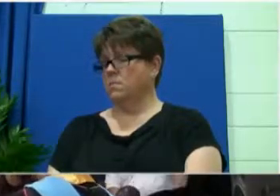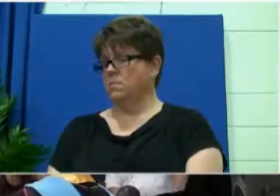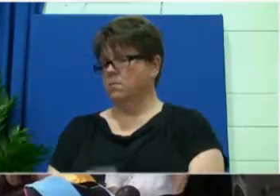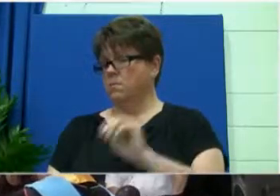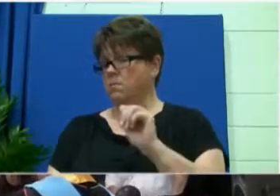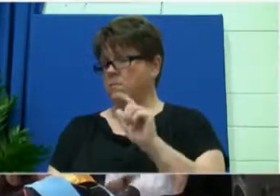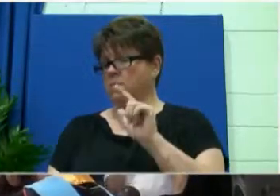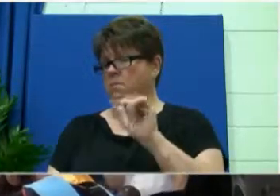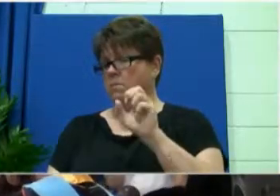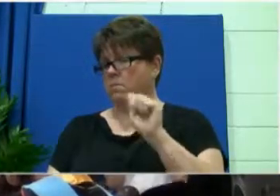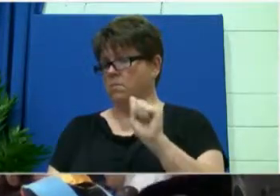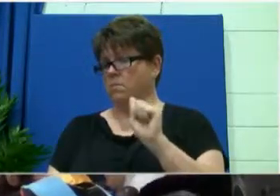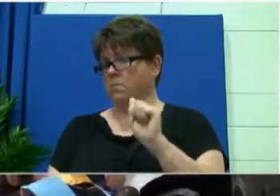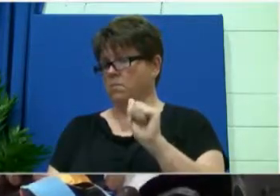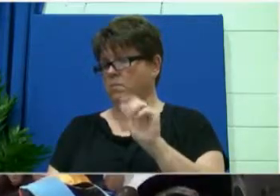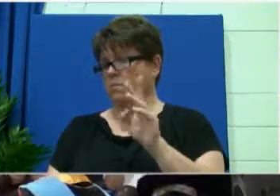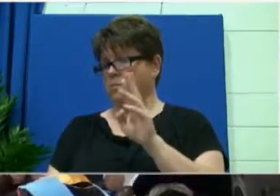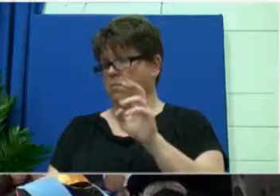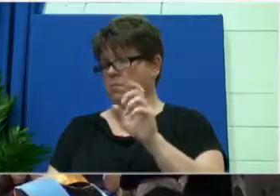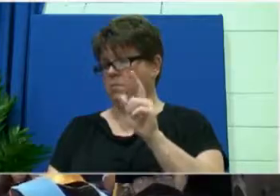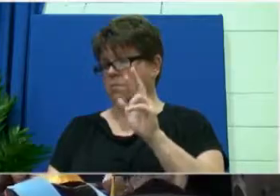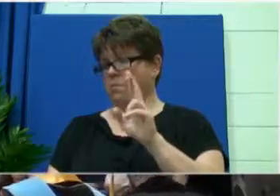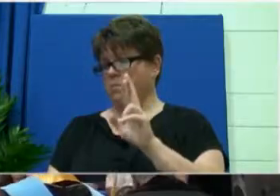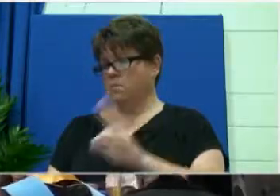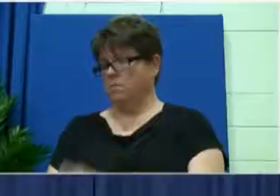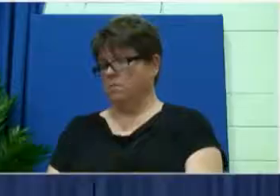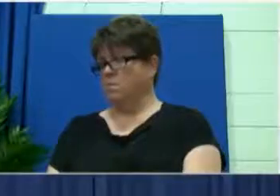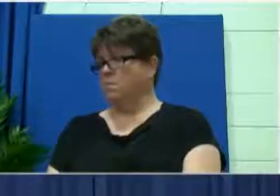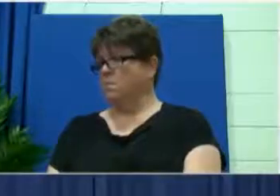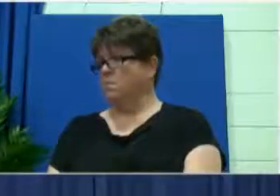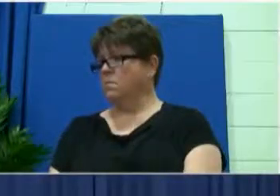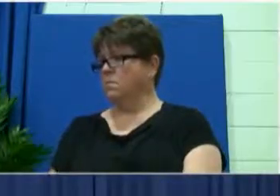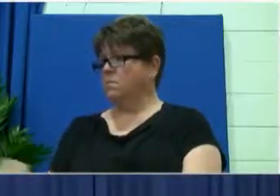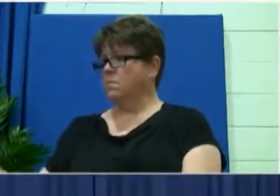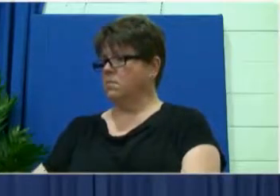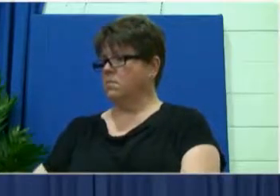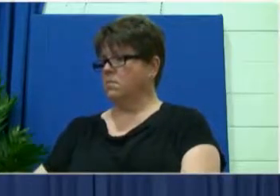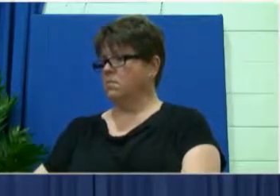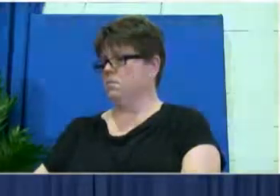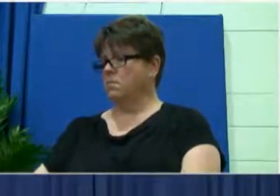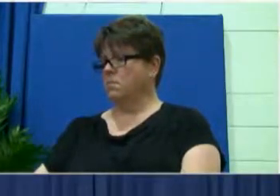Alyssa Brandmeier, Certificate in Dental Assisting.